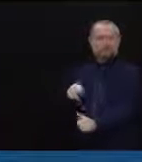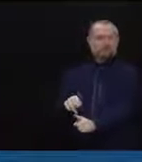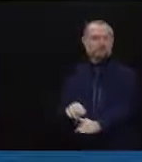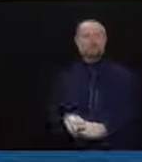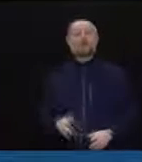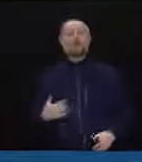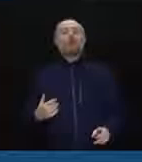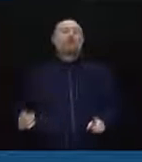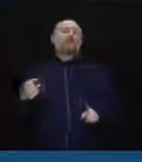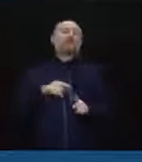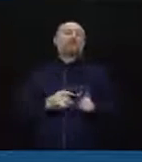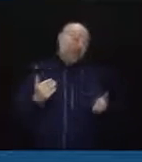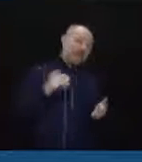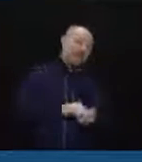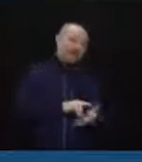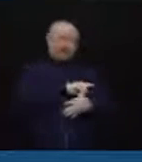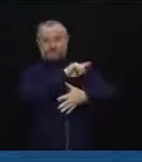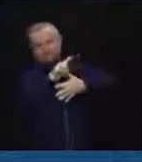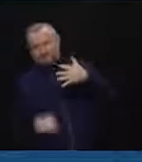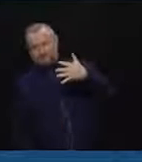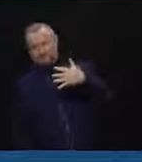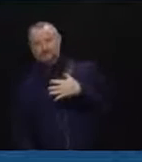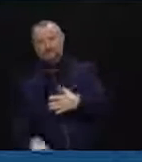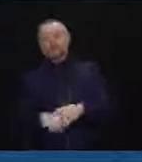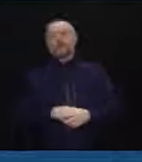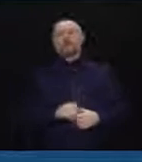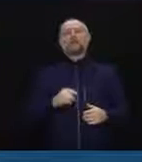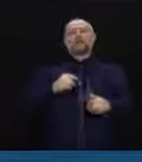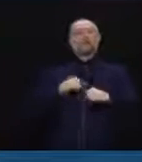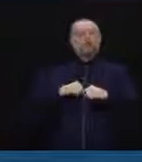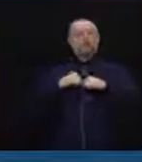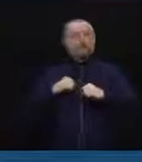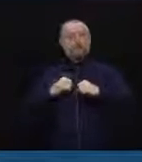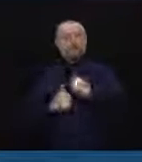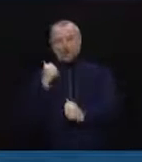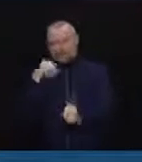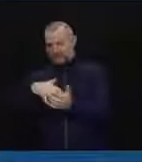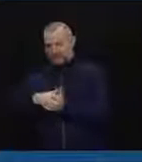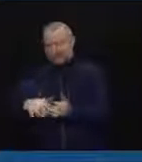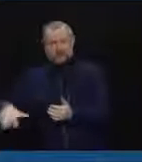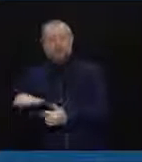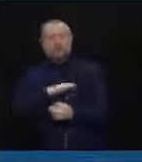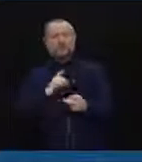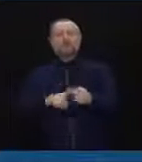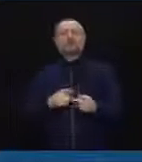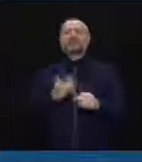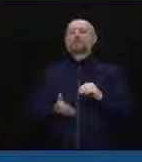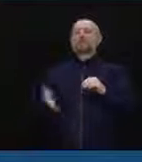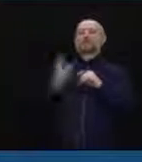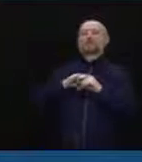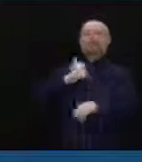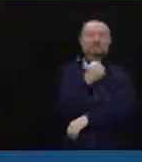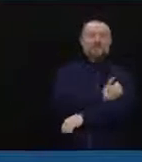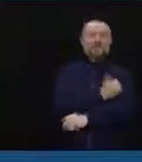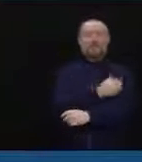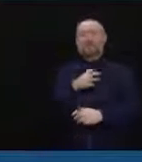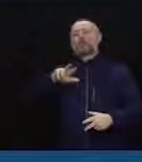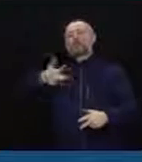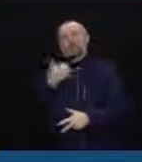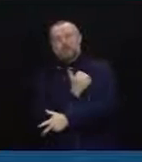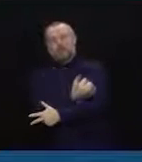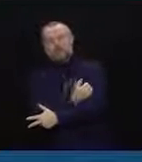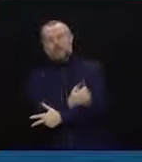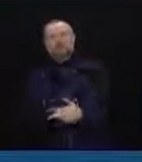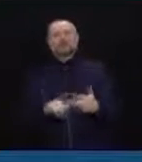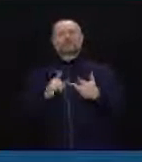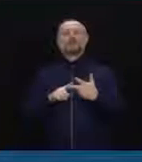toolkit goals: protecting the most vulnerable, increasing our vaccine and booster doses, strengthening the healthcare system,